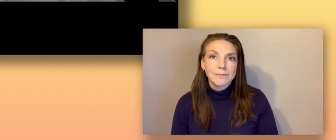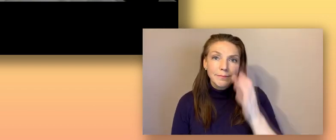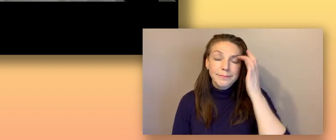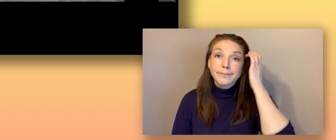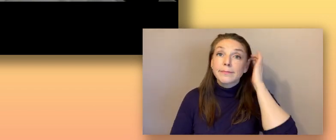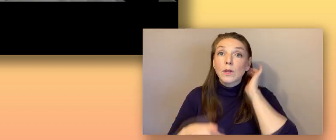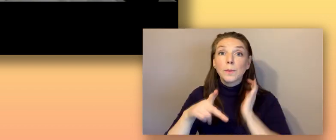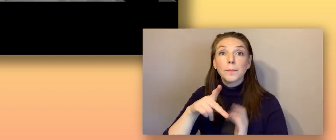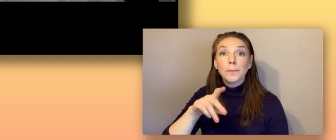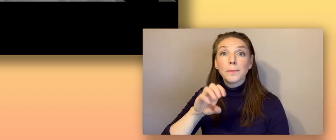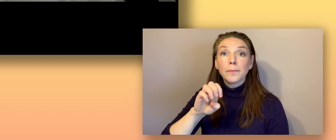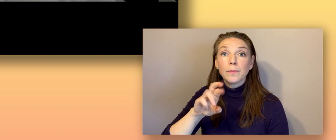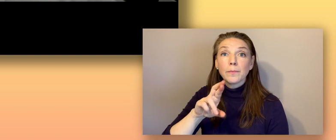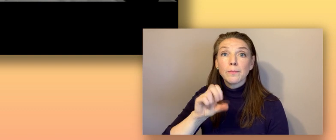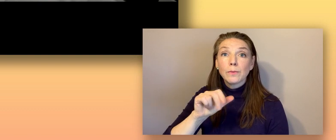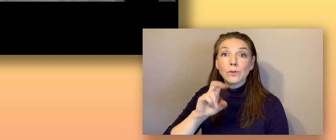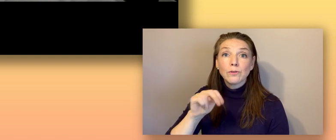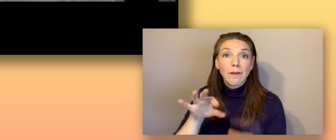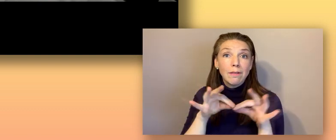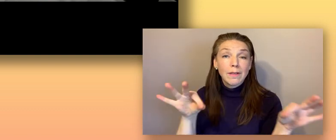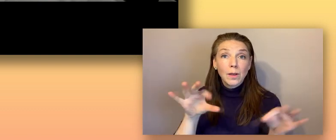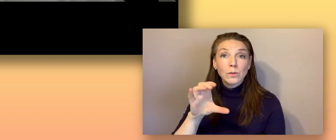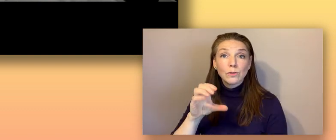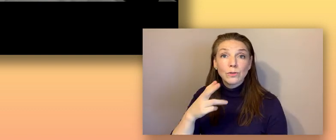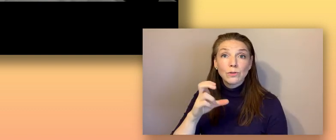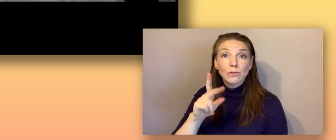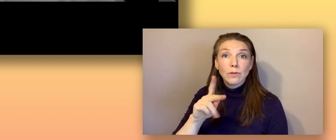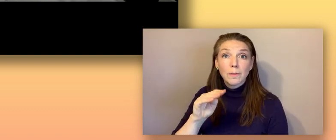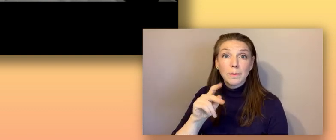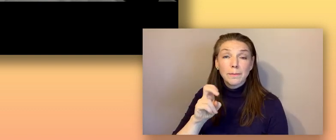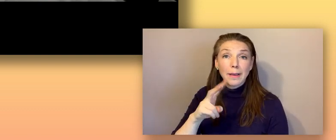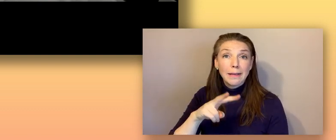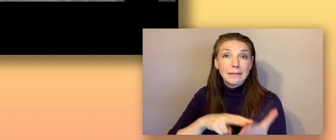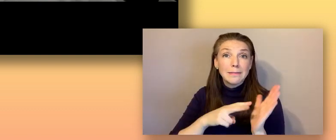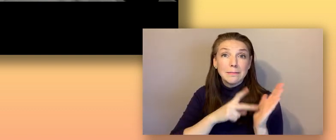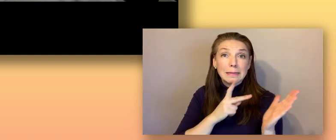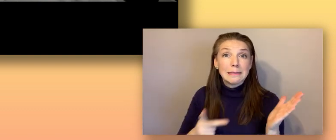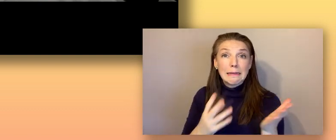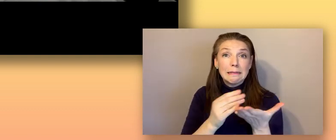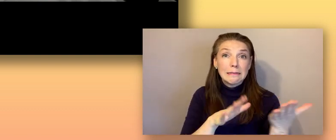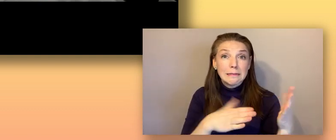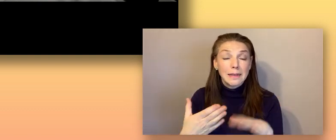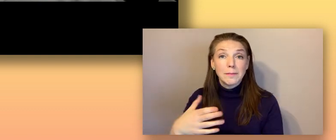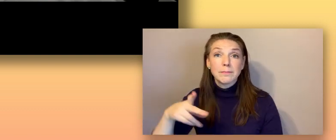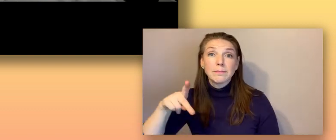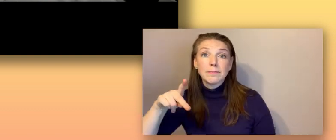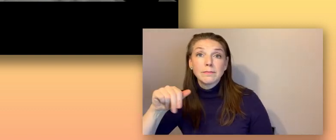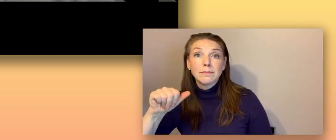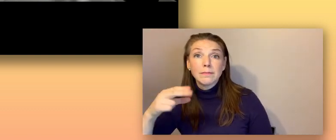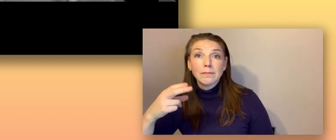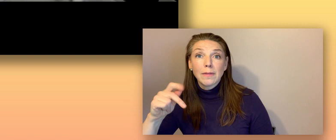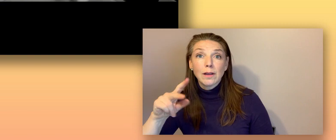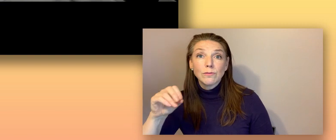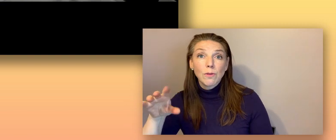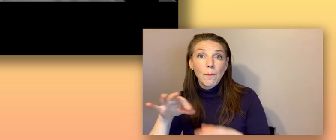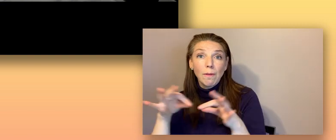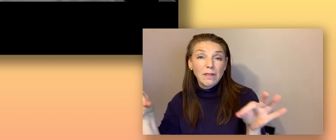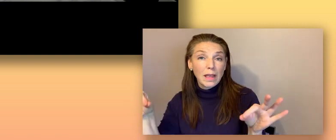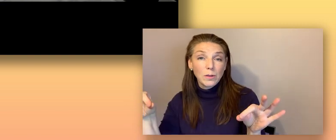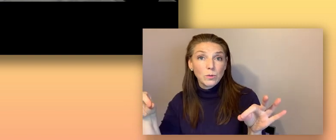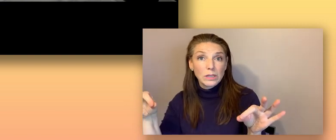In Persian, checkmate means the king is dead. In Pashto, it means he's not